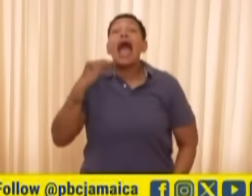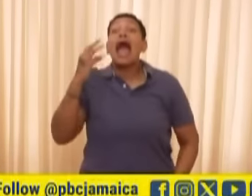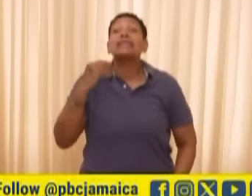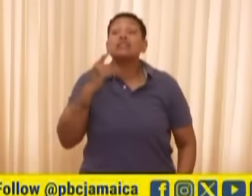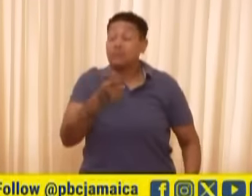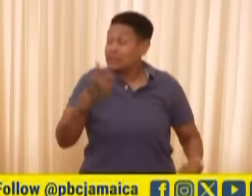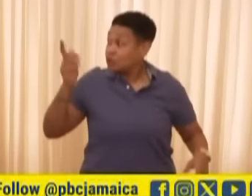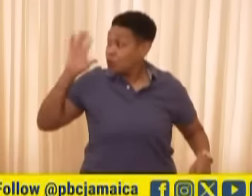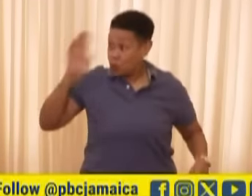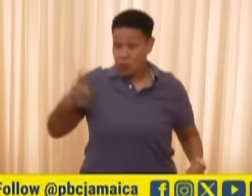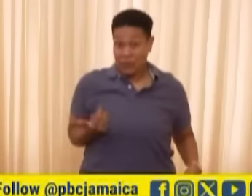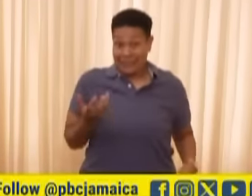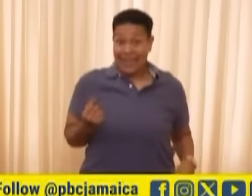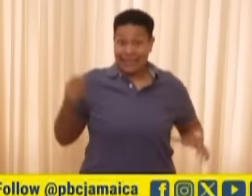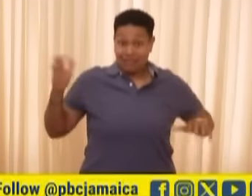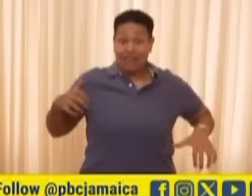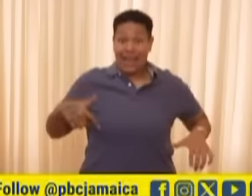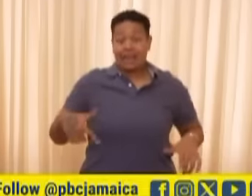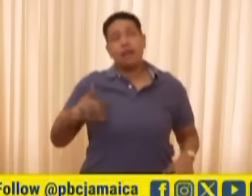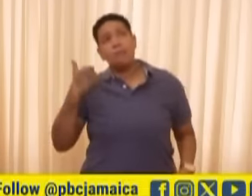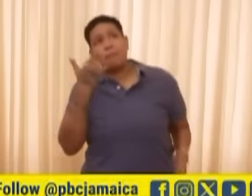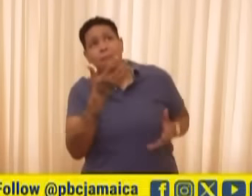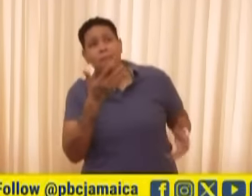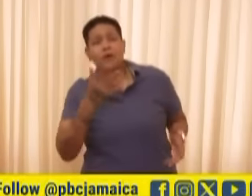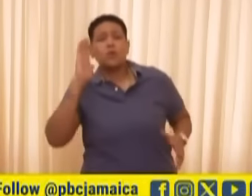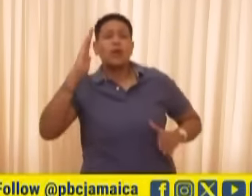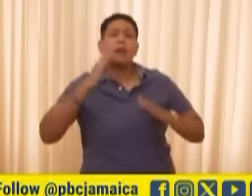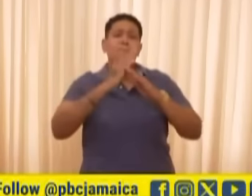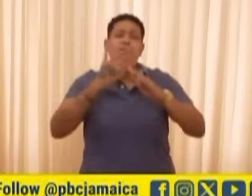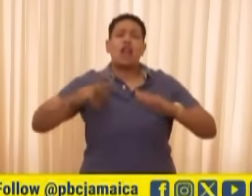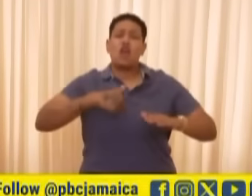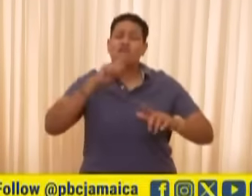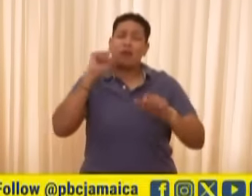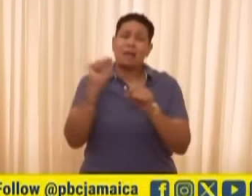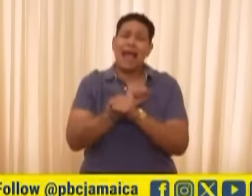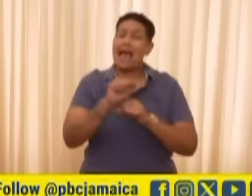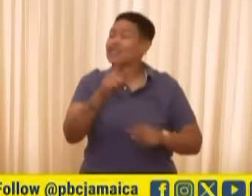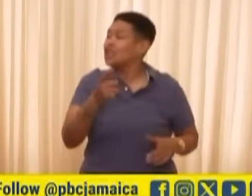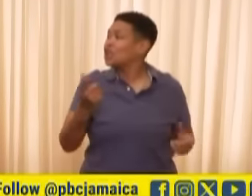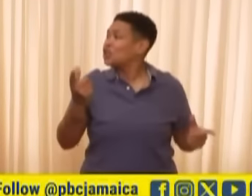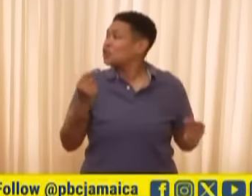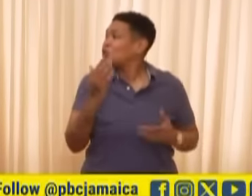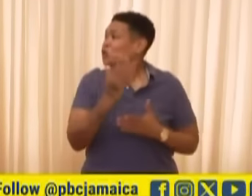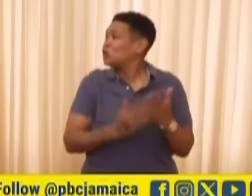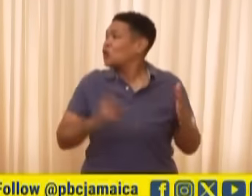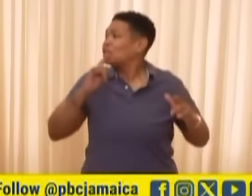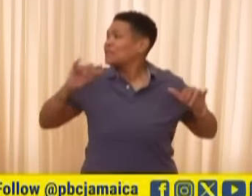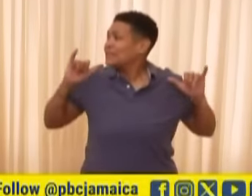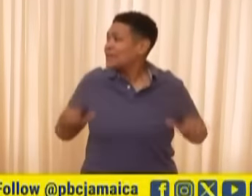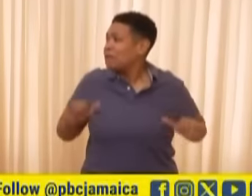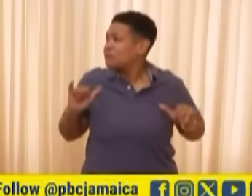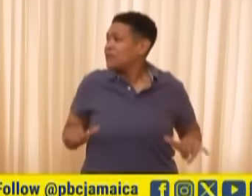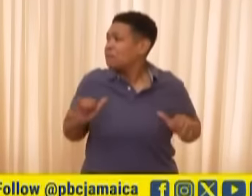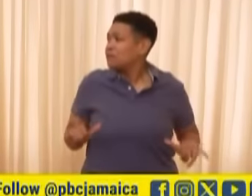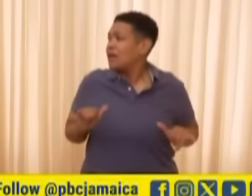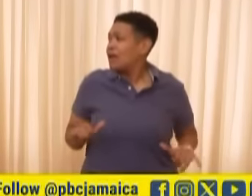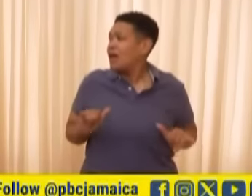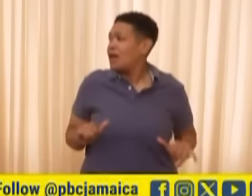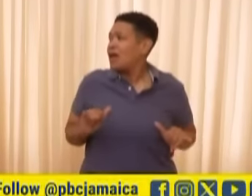experiencing, that we will be experiencing, is going to prevent us from actually even doing some of the usual